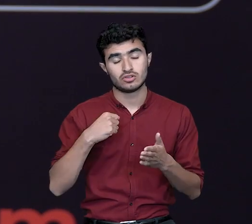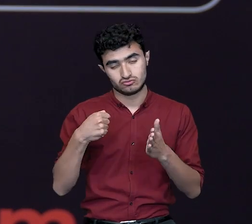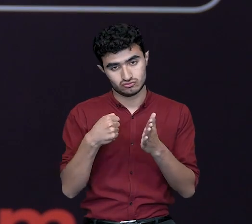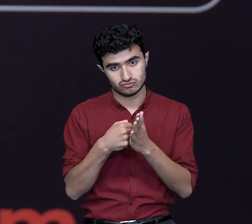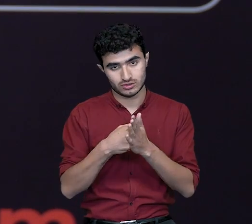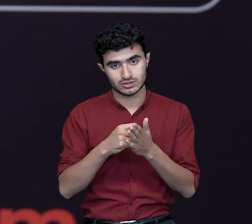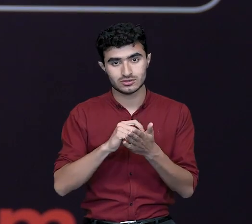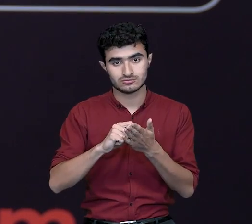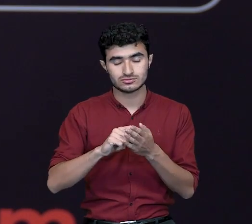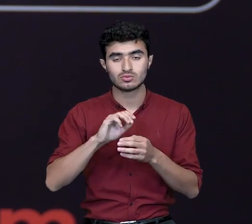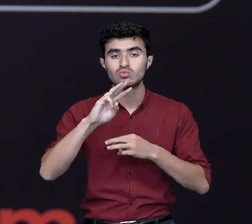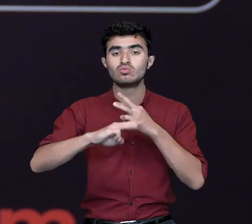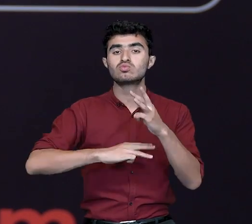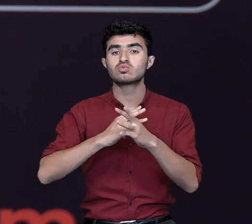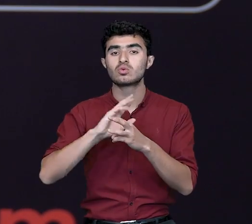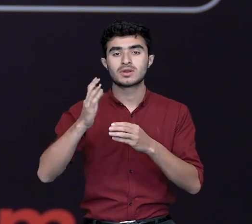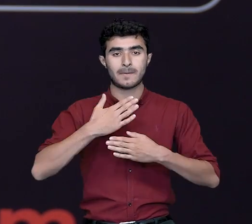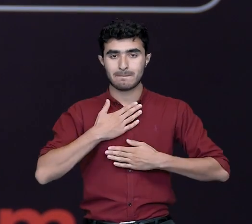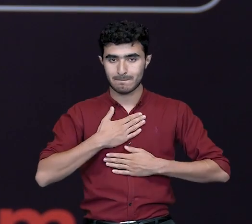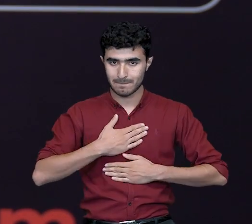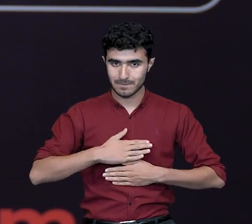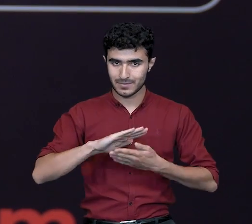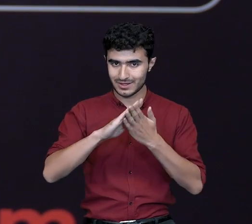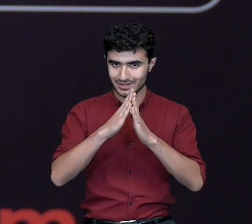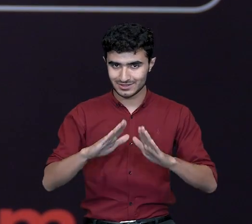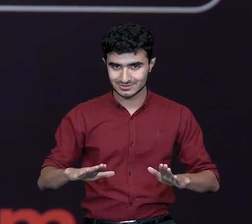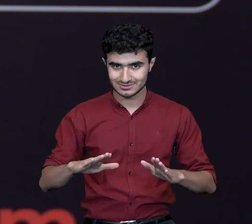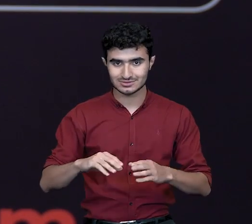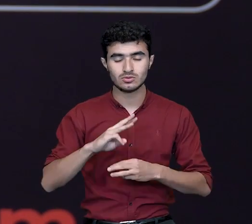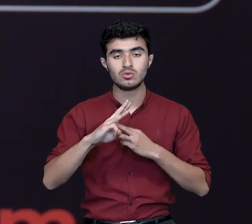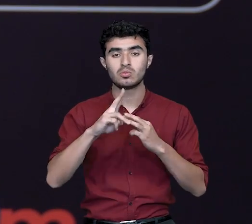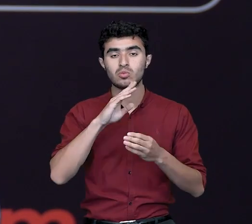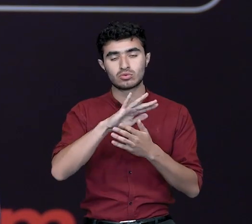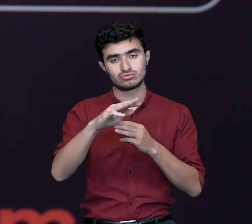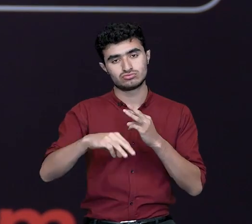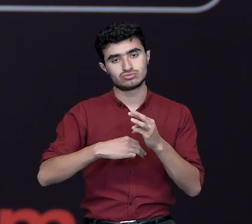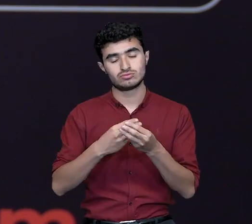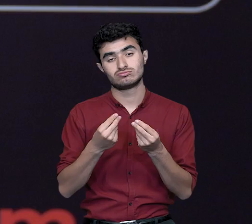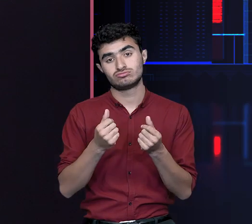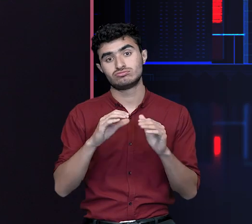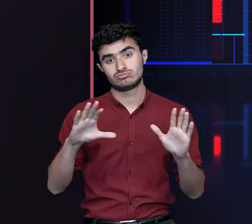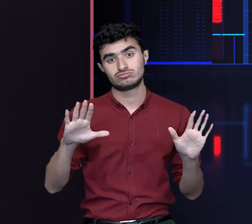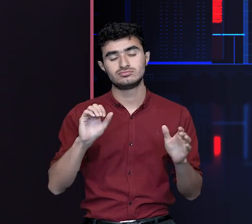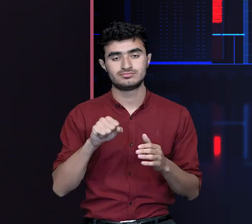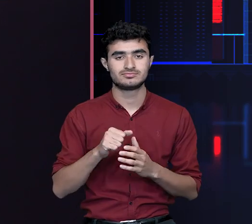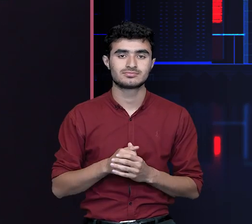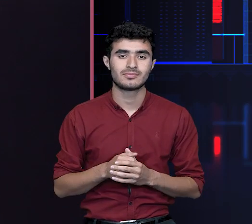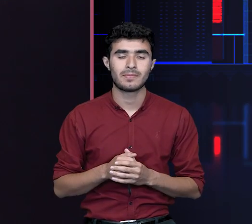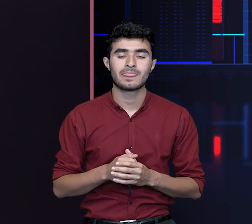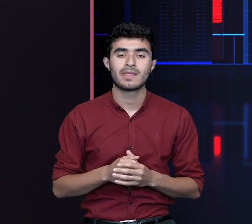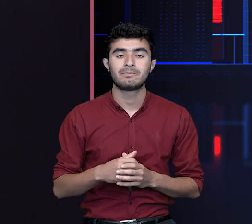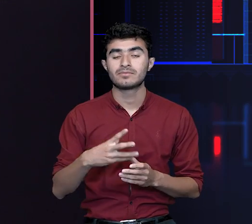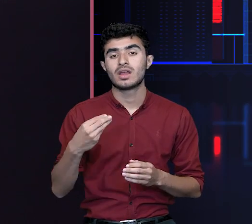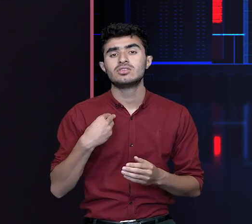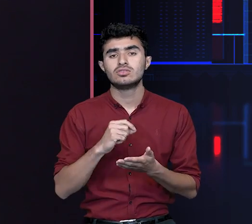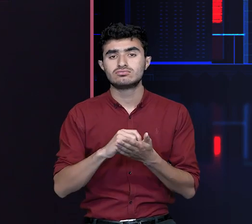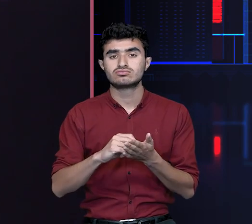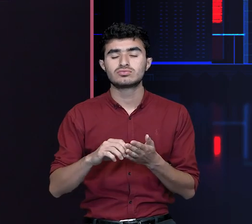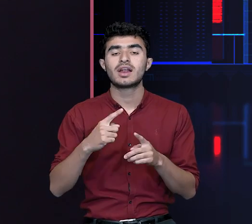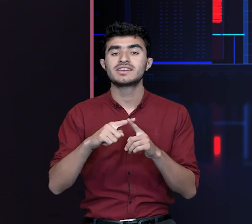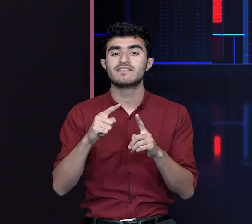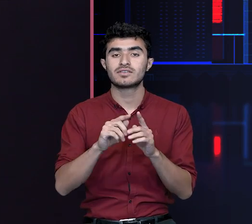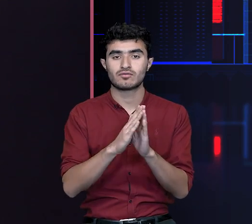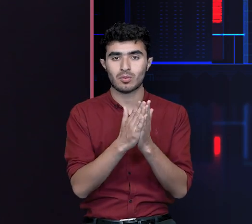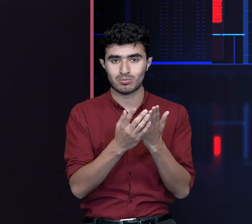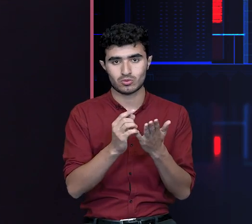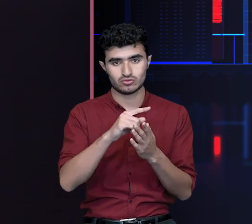very compact. I'll try to spread global peace and put all these wars to a cease. So I'm also planning on writing another book, and here